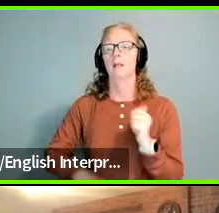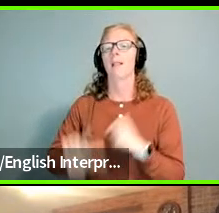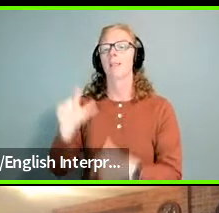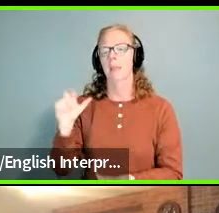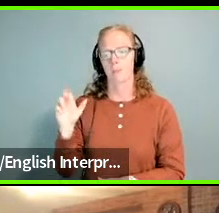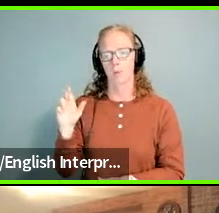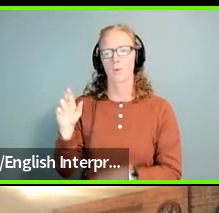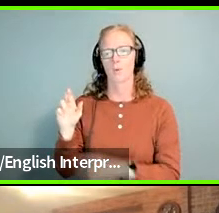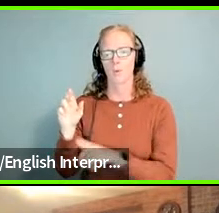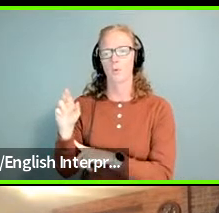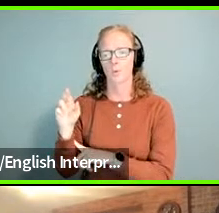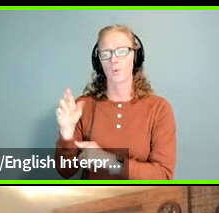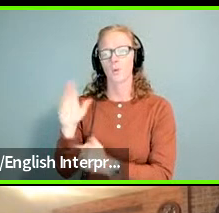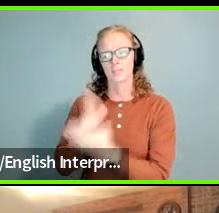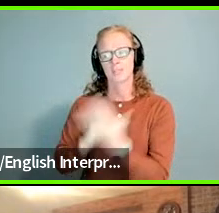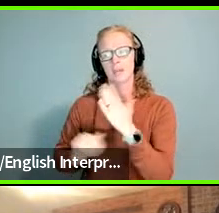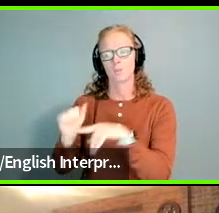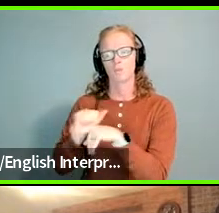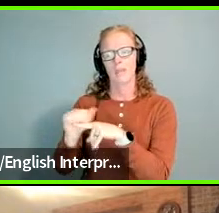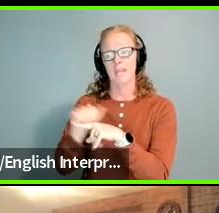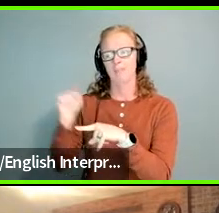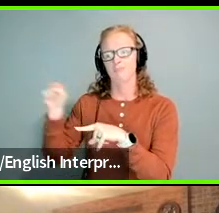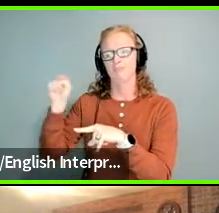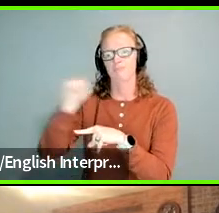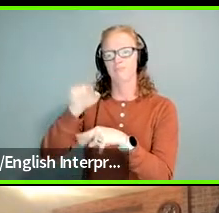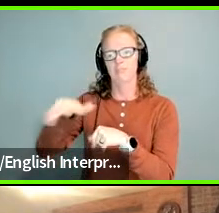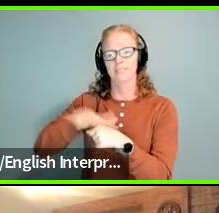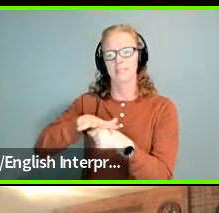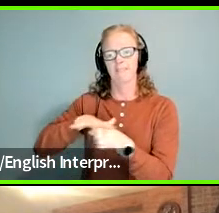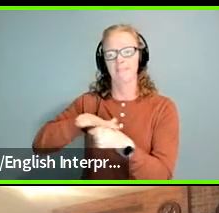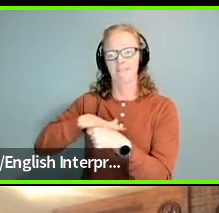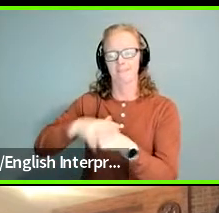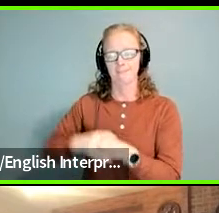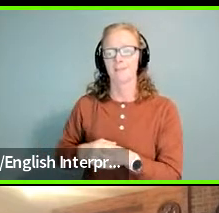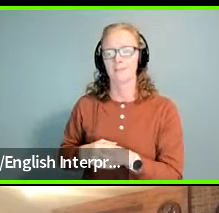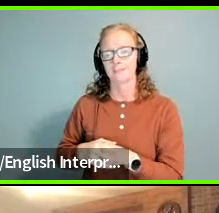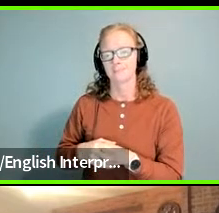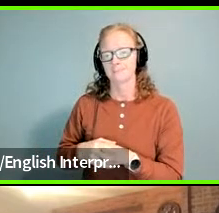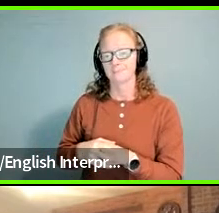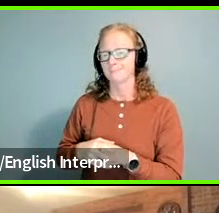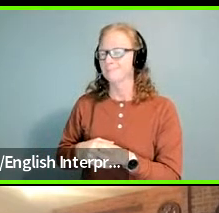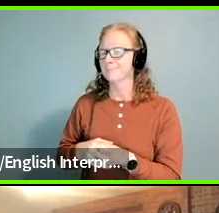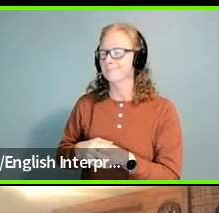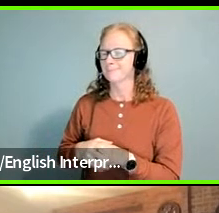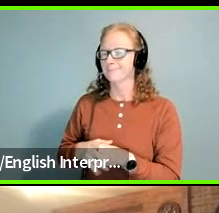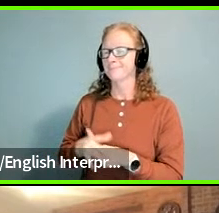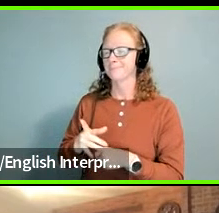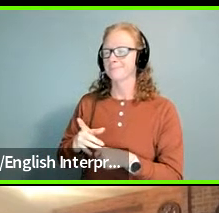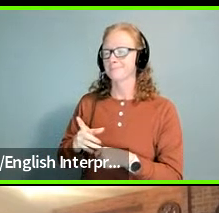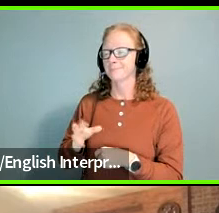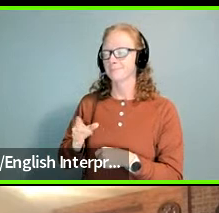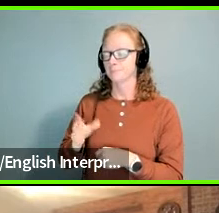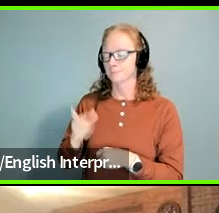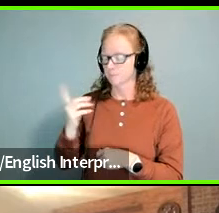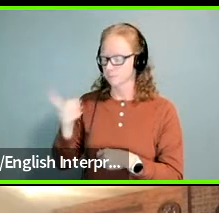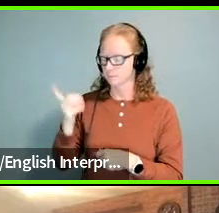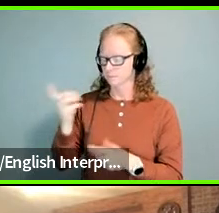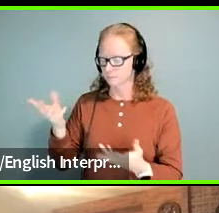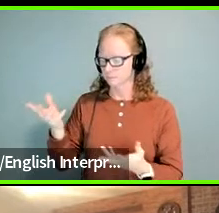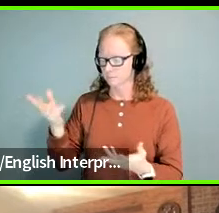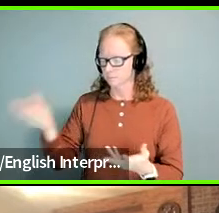labor and some of the training entities in the region. We've talked to